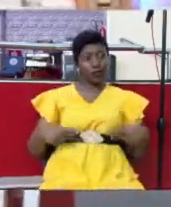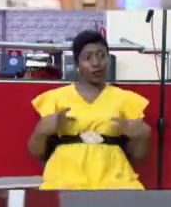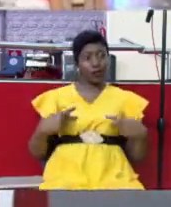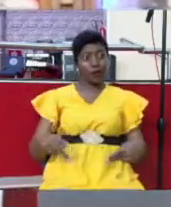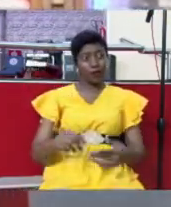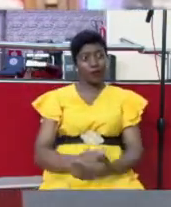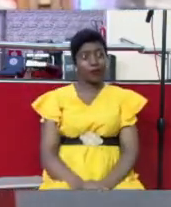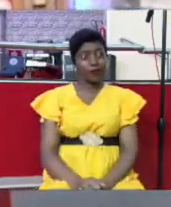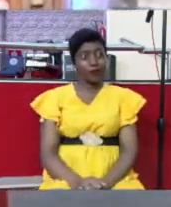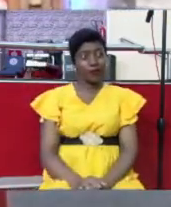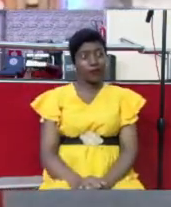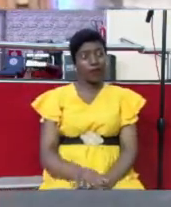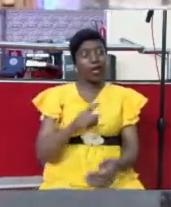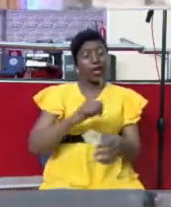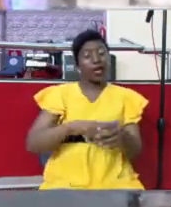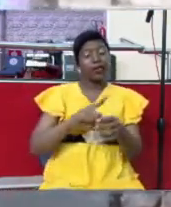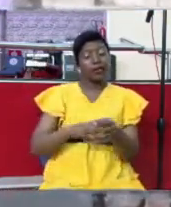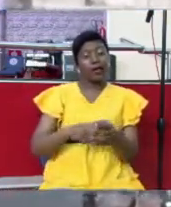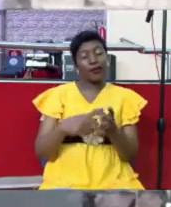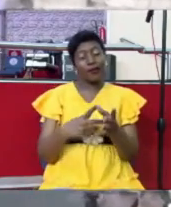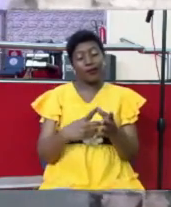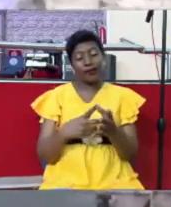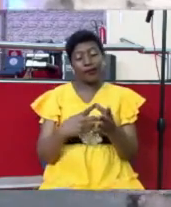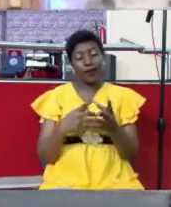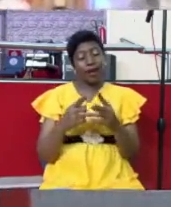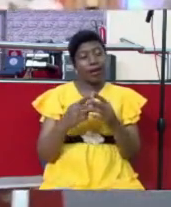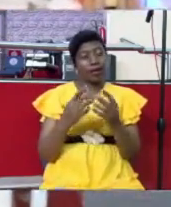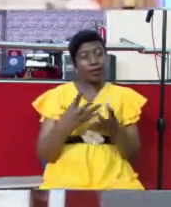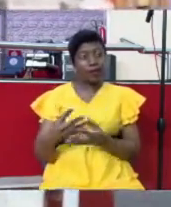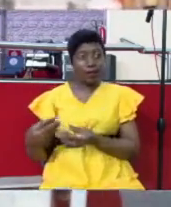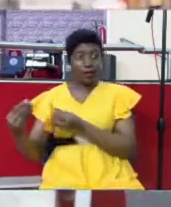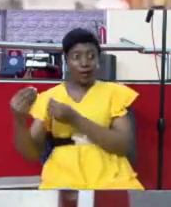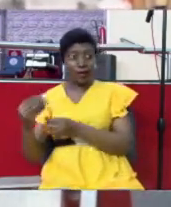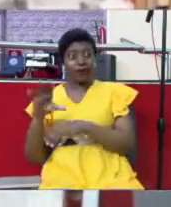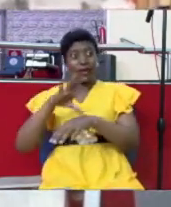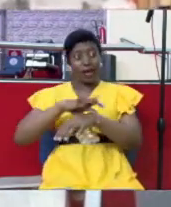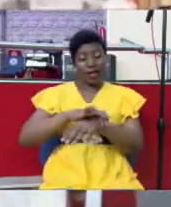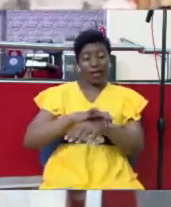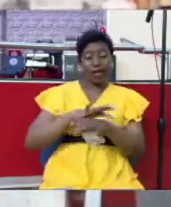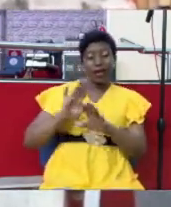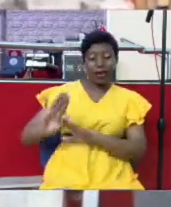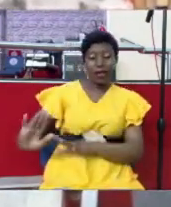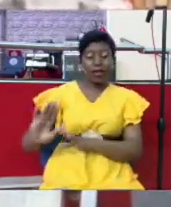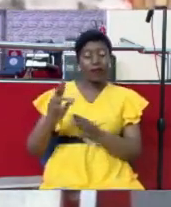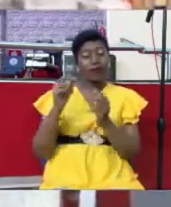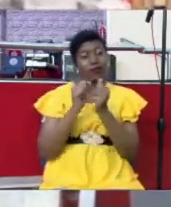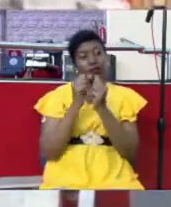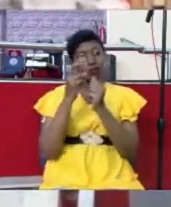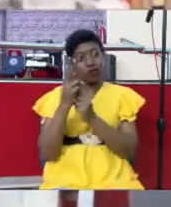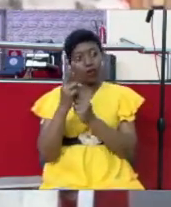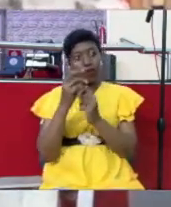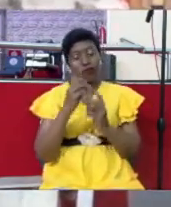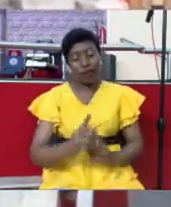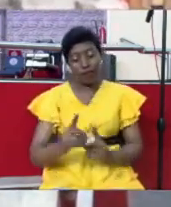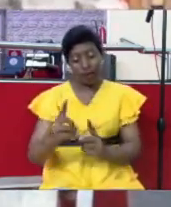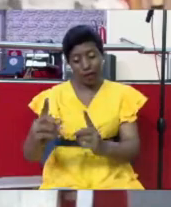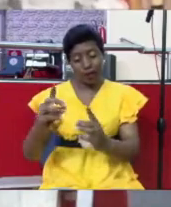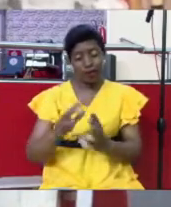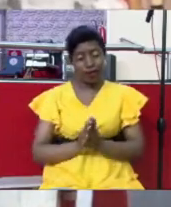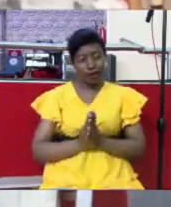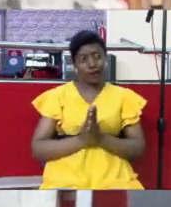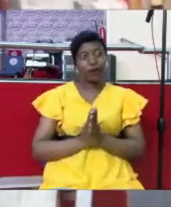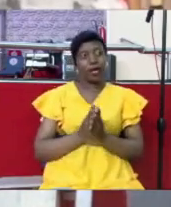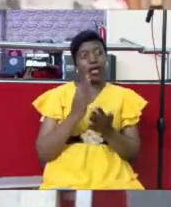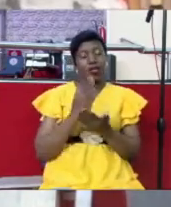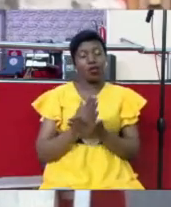watu. When he left the earth, he left 12 disciples. Alipotoka duniani akaacha wanafunzi 12. Actually there were 11